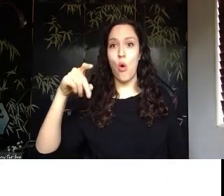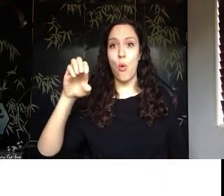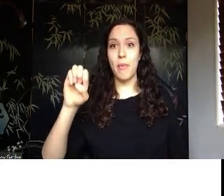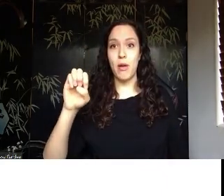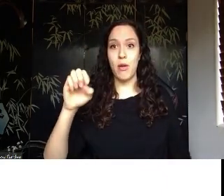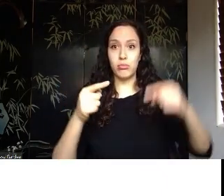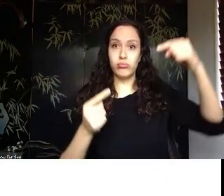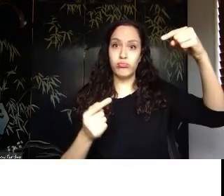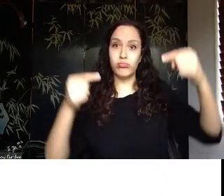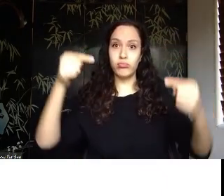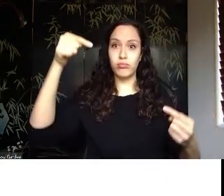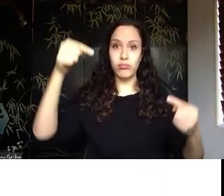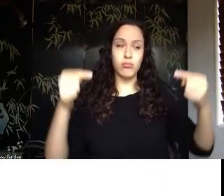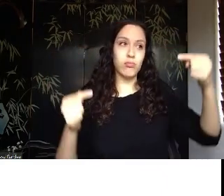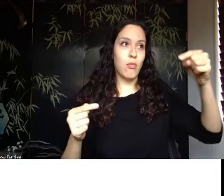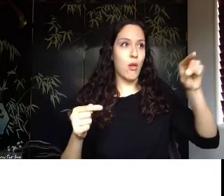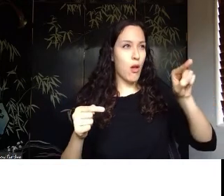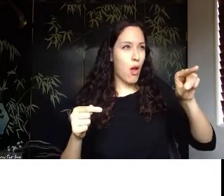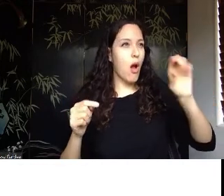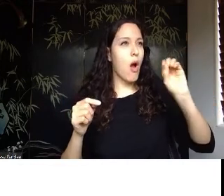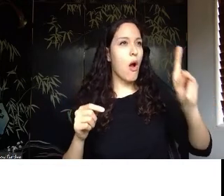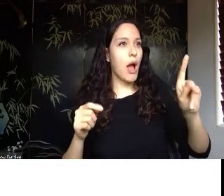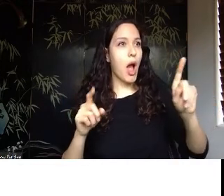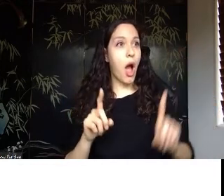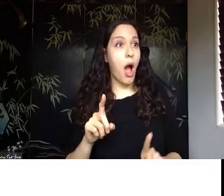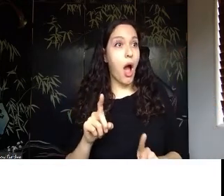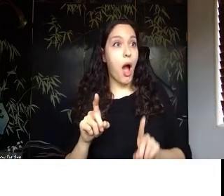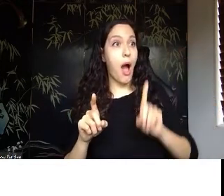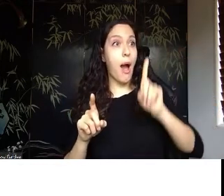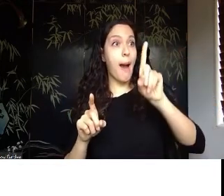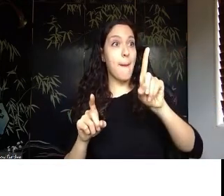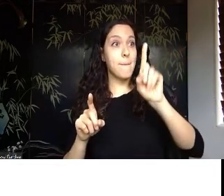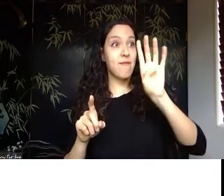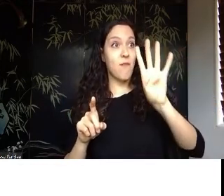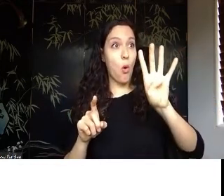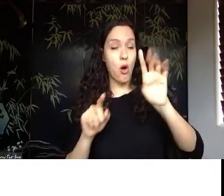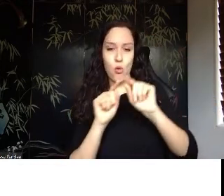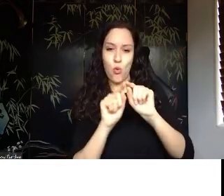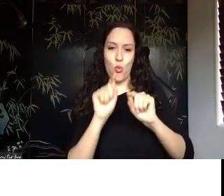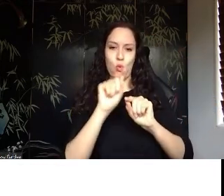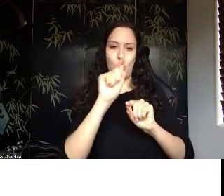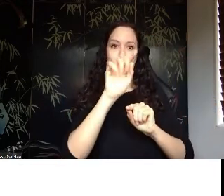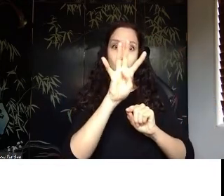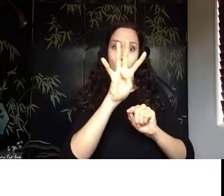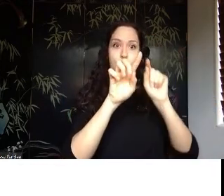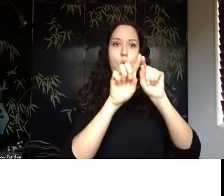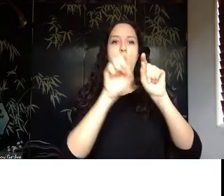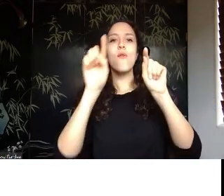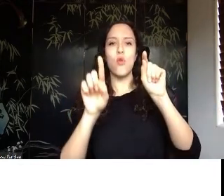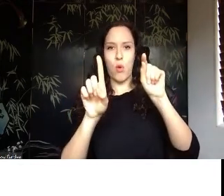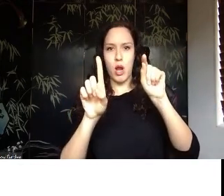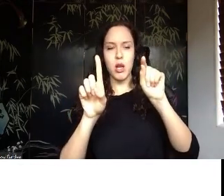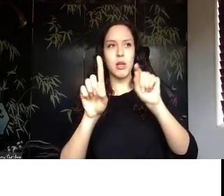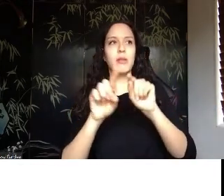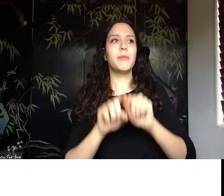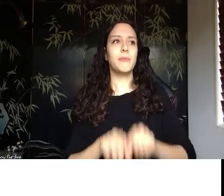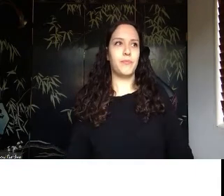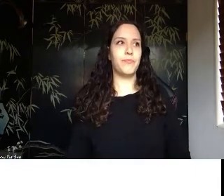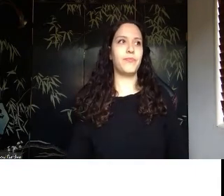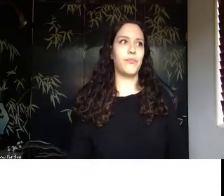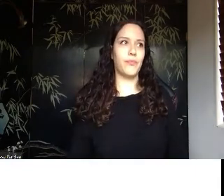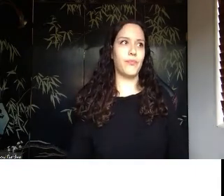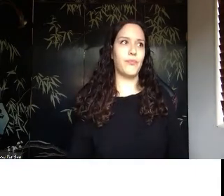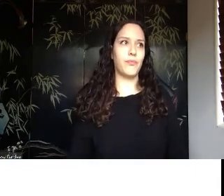then you'll see, okay, I'm going to go up 4 over 1, up 4 over 1. But let's talk about that slope a little more before we actually